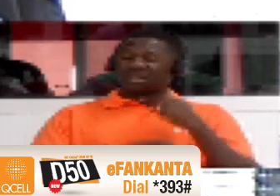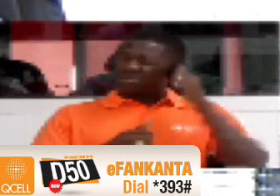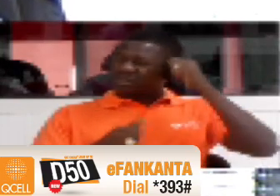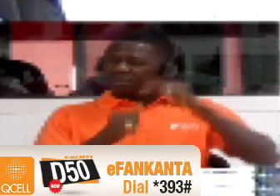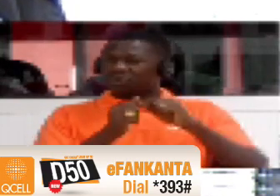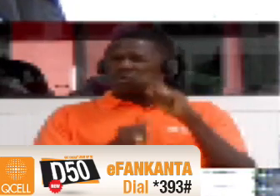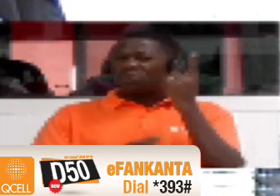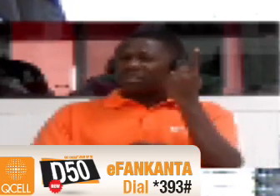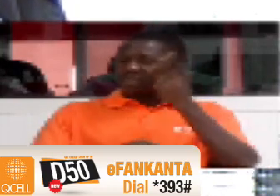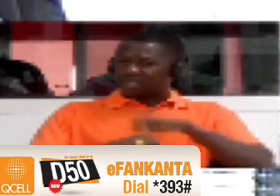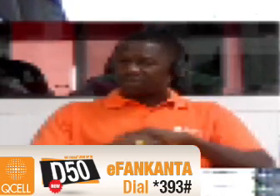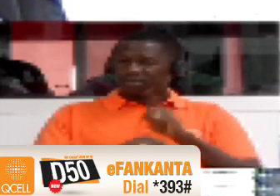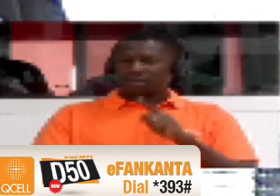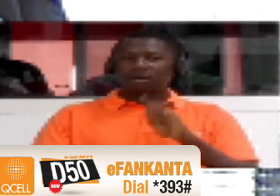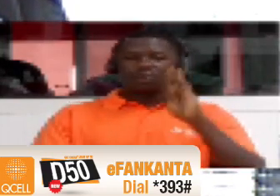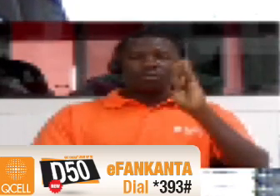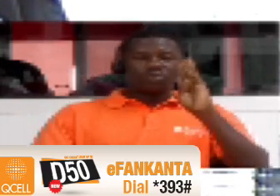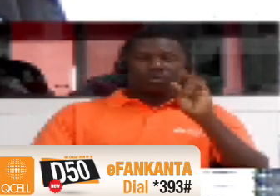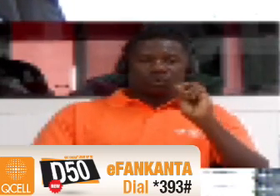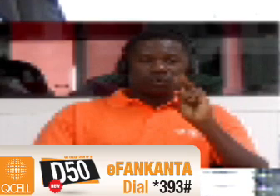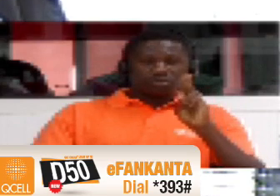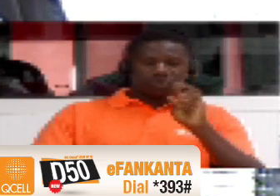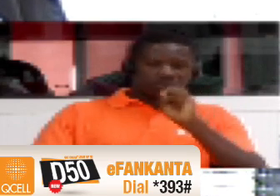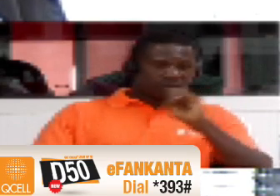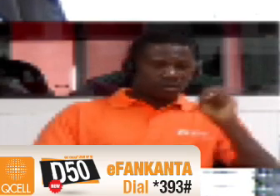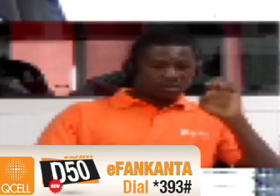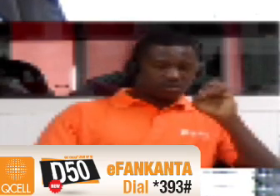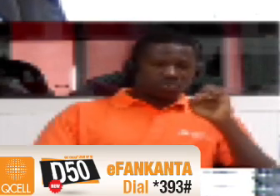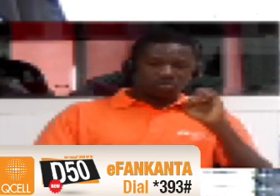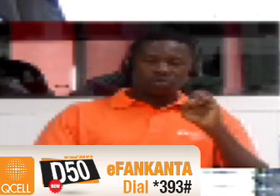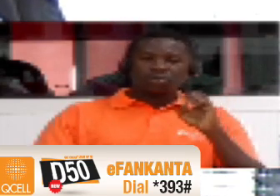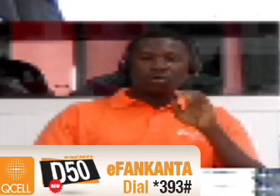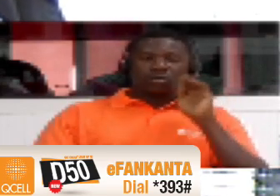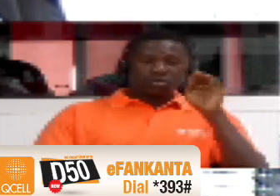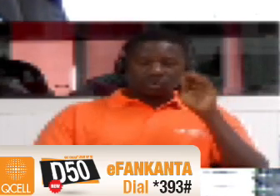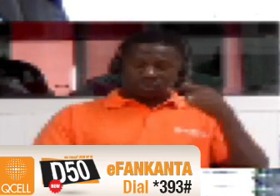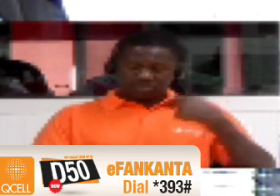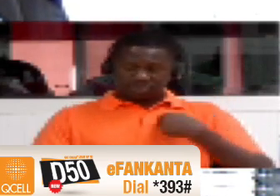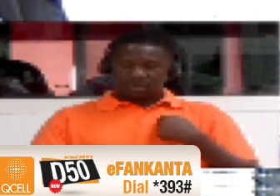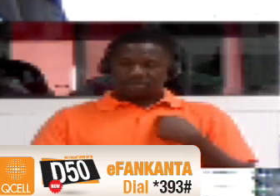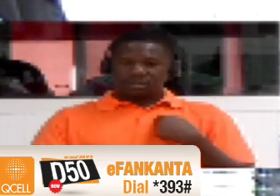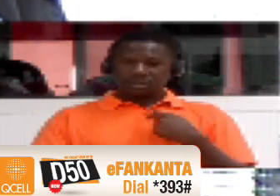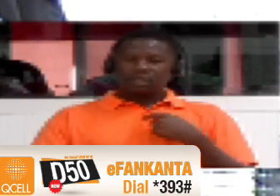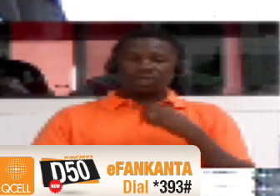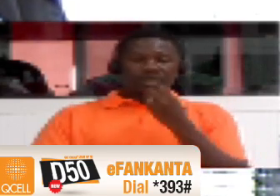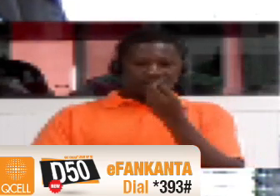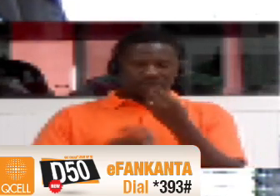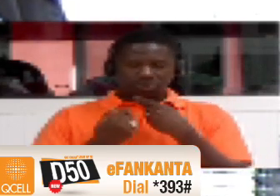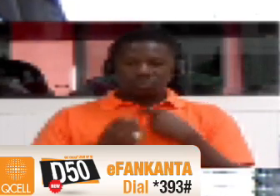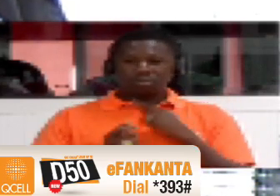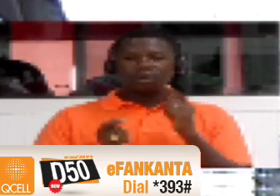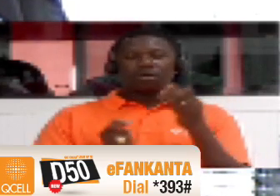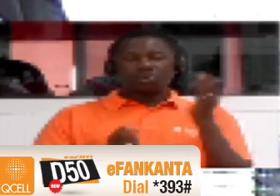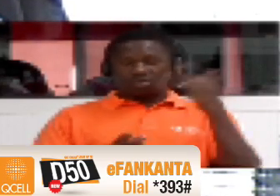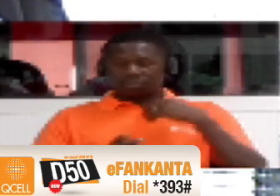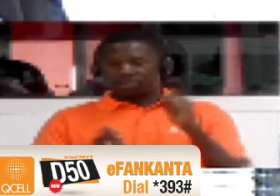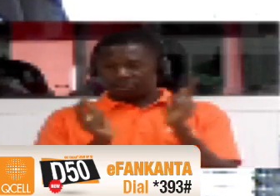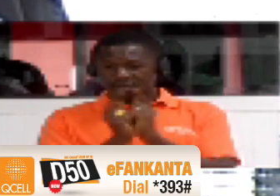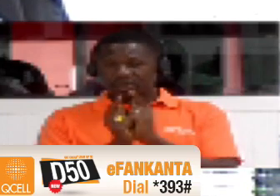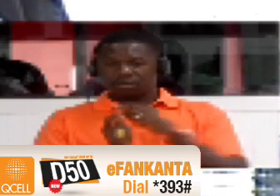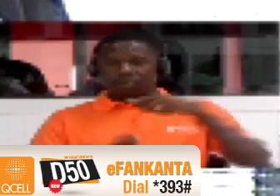remember one time that Momodo Buso called me. When you're not in therapy, are you? He said to me, come and meet me at the